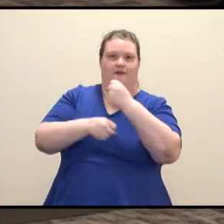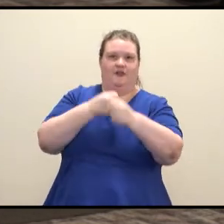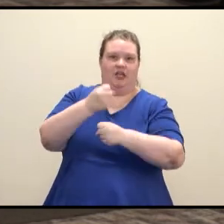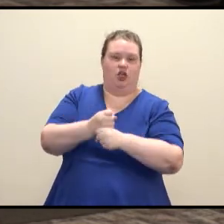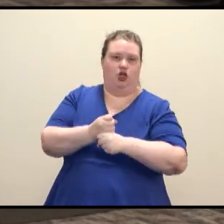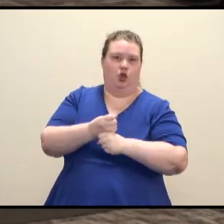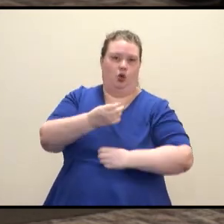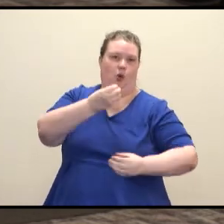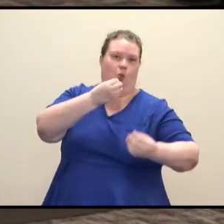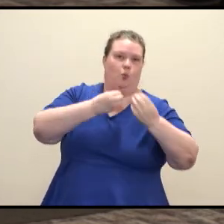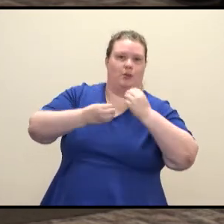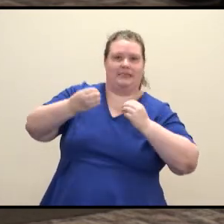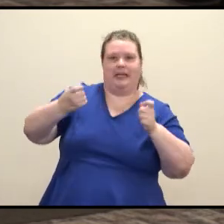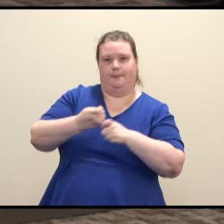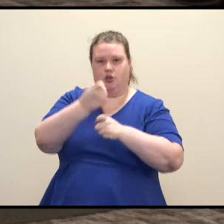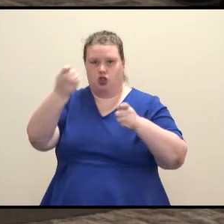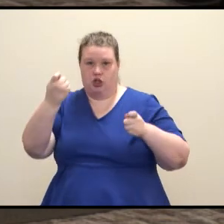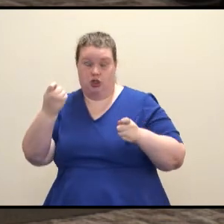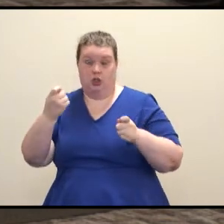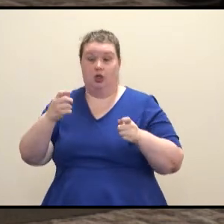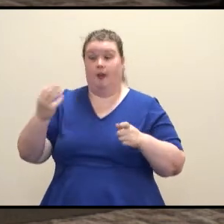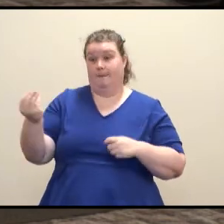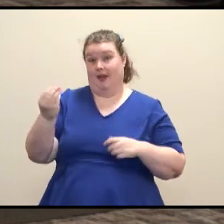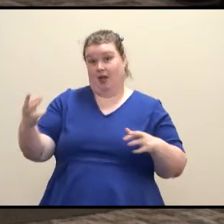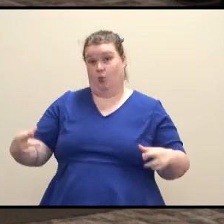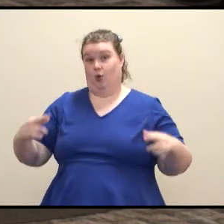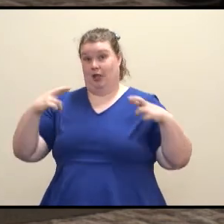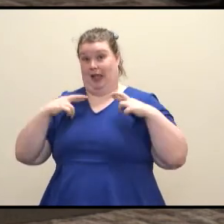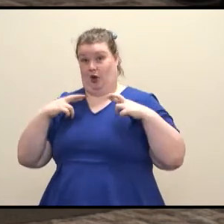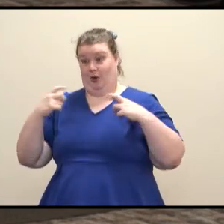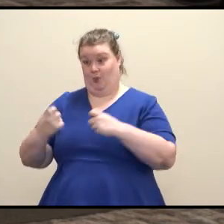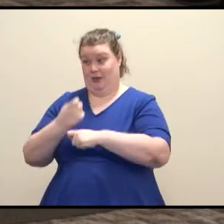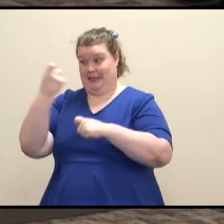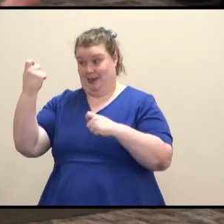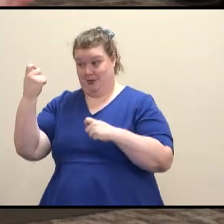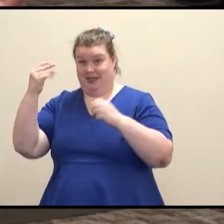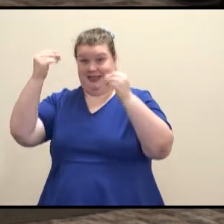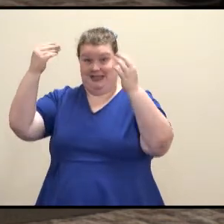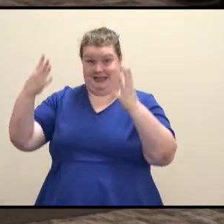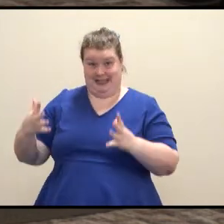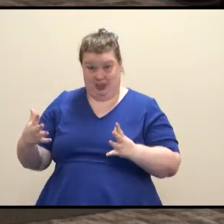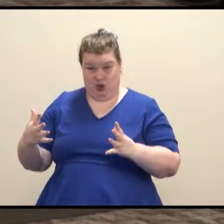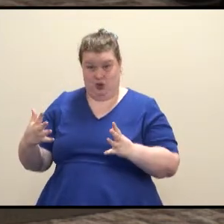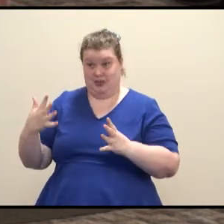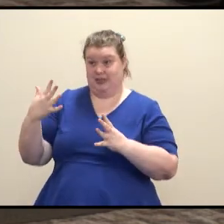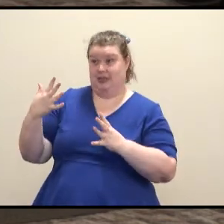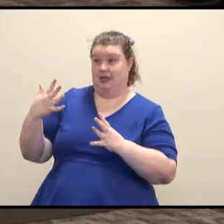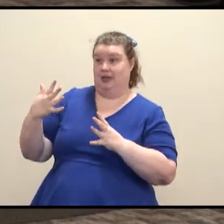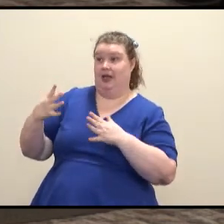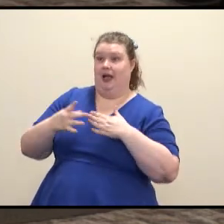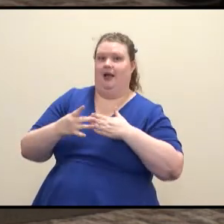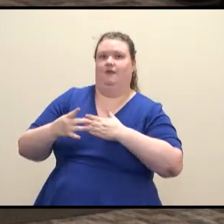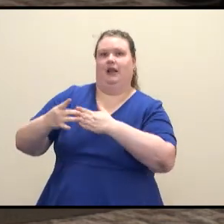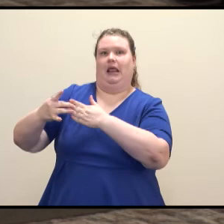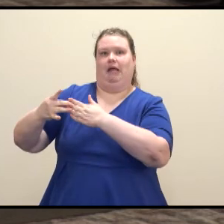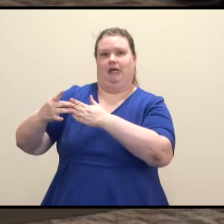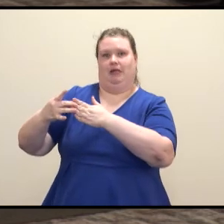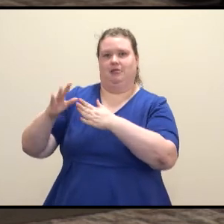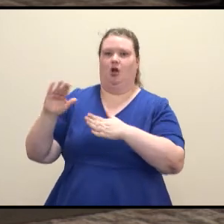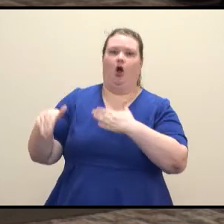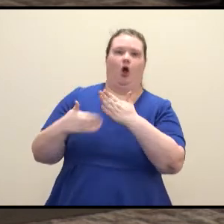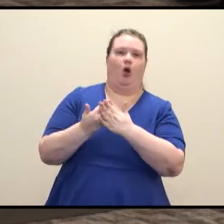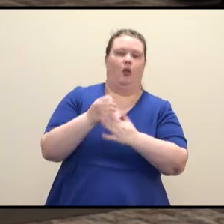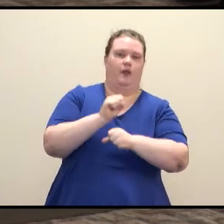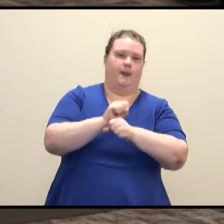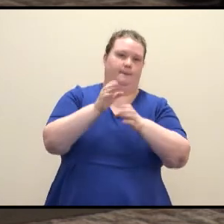Then on Monday, we have our retirement reception, so we get to celebrate the teachers who have led us and all of the employees who serve our